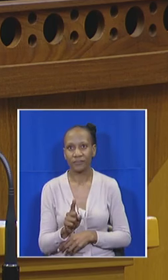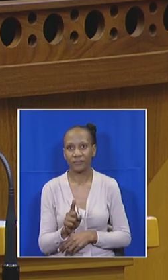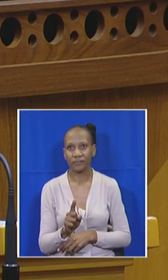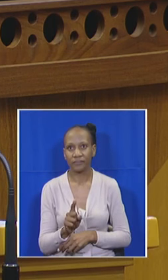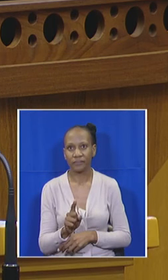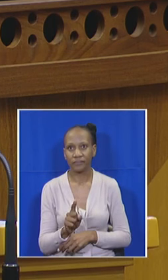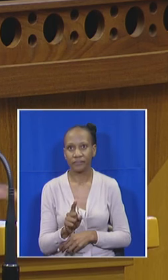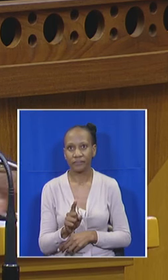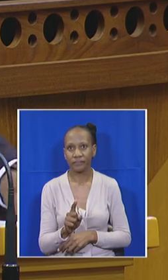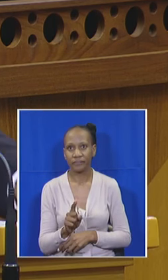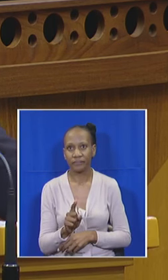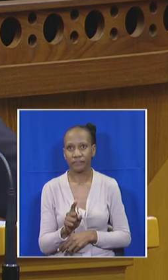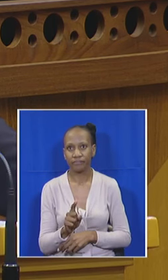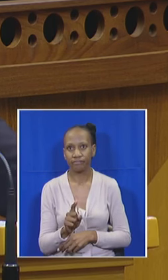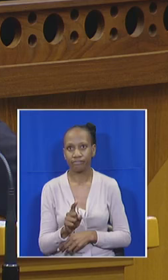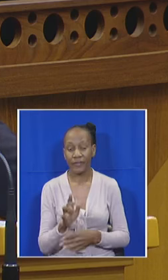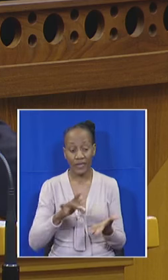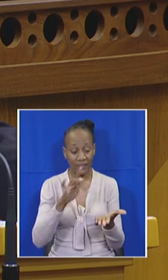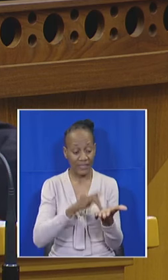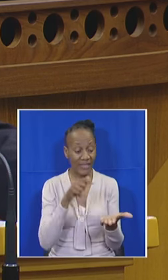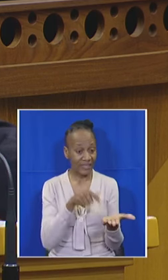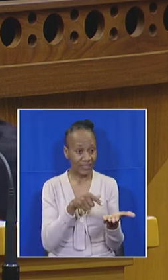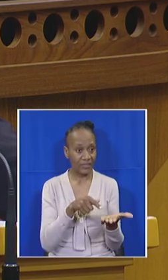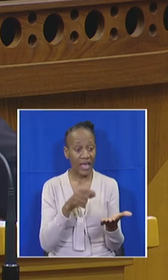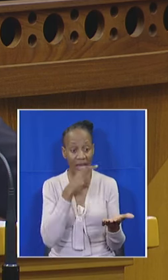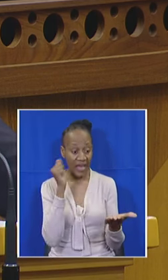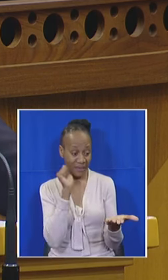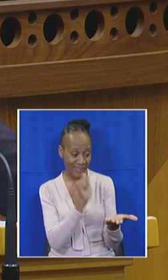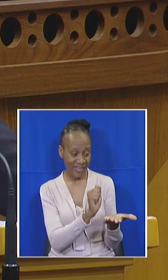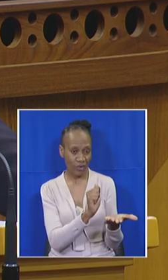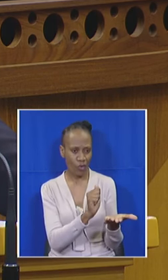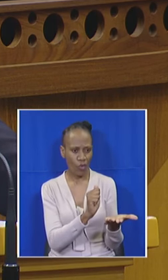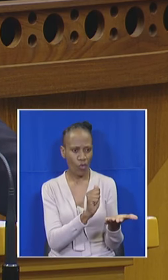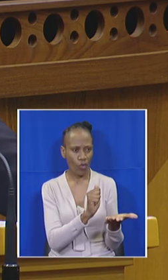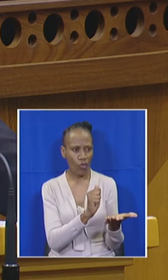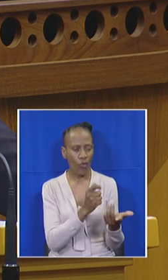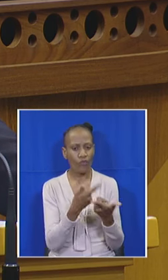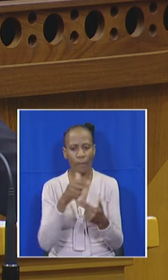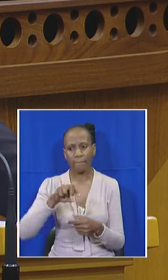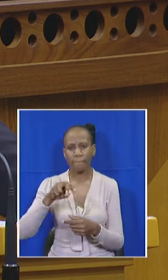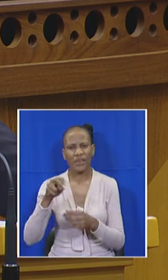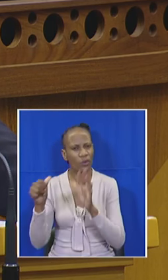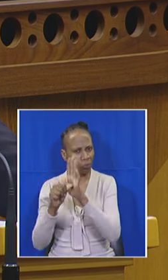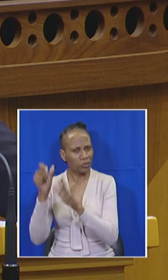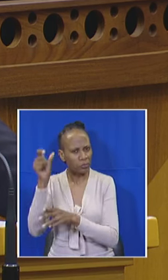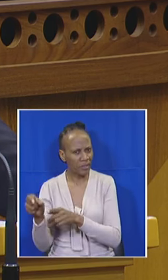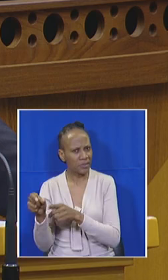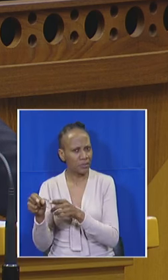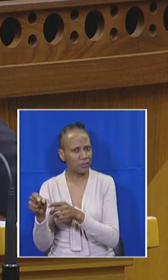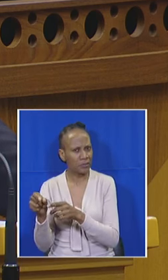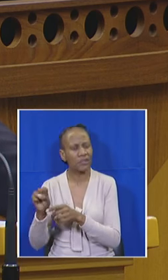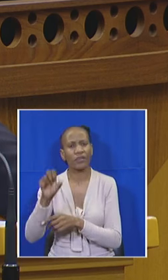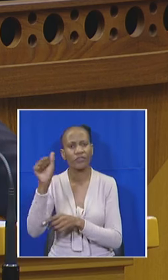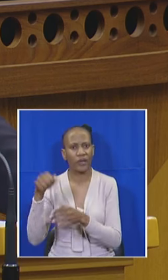named after a distinguished South African with an exemplary track